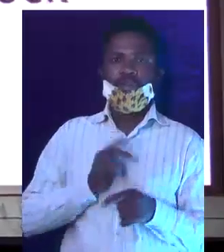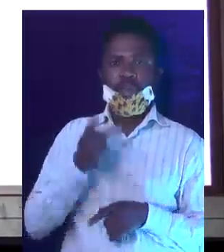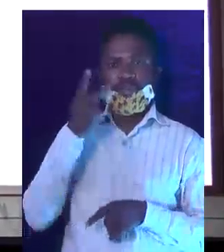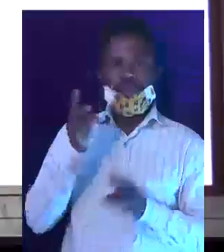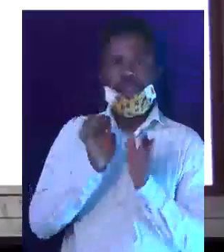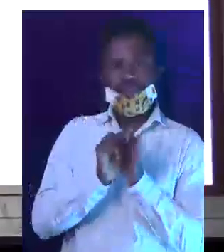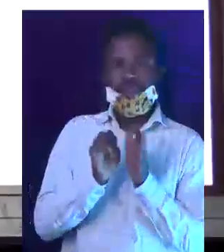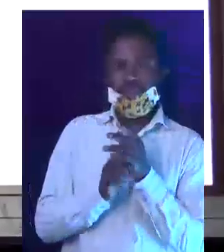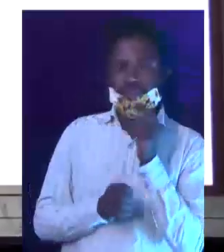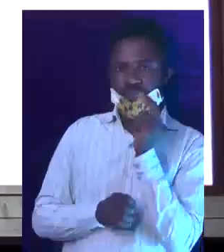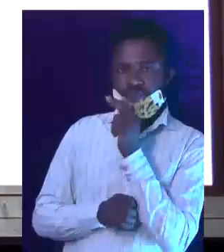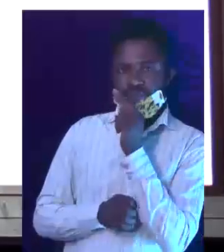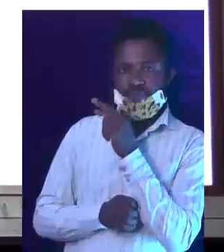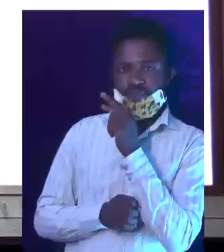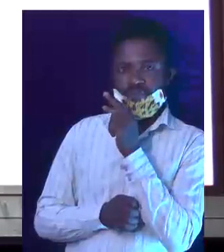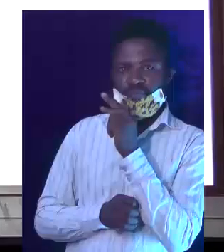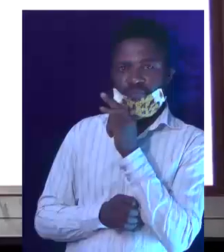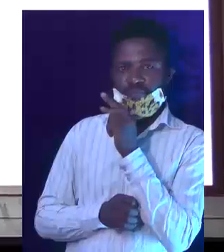see.